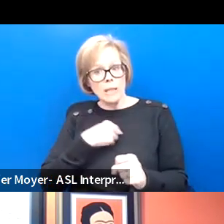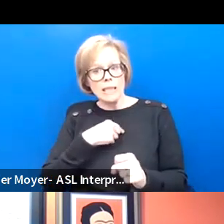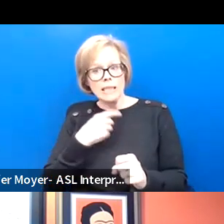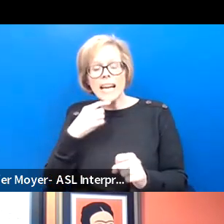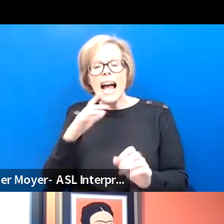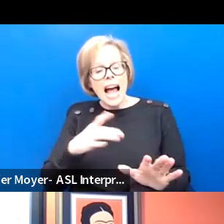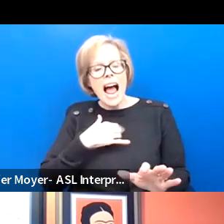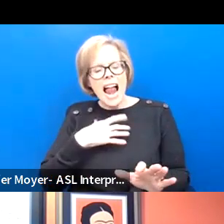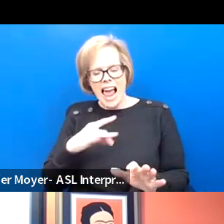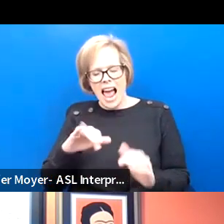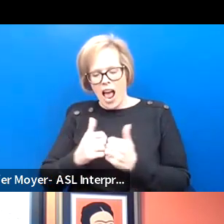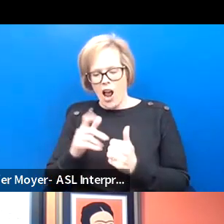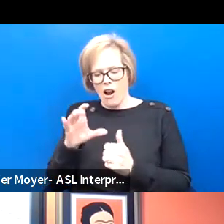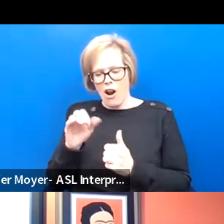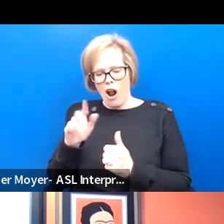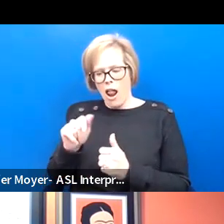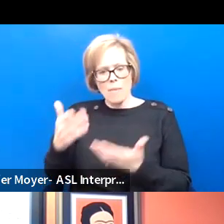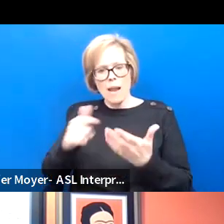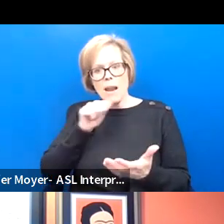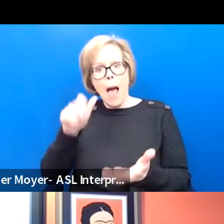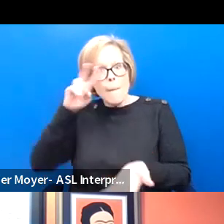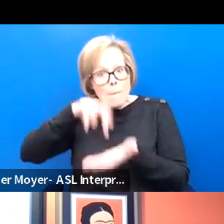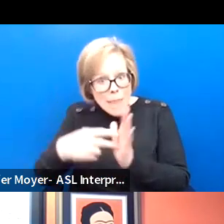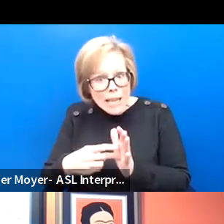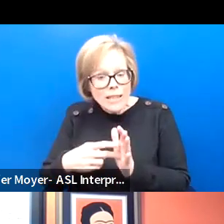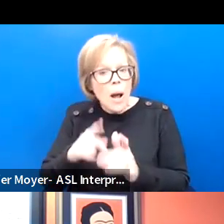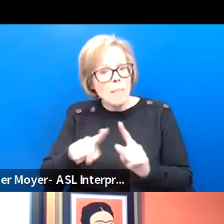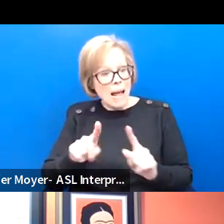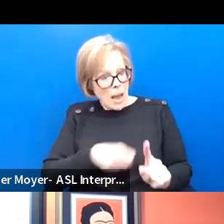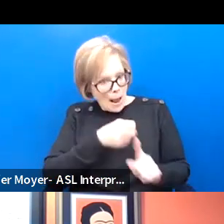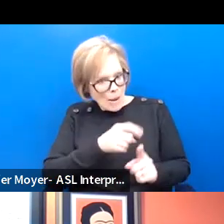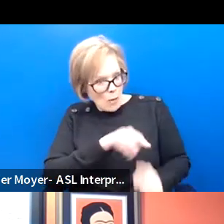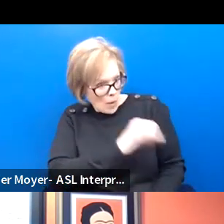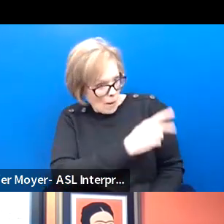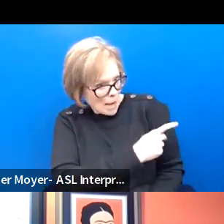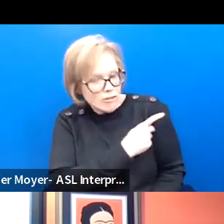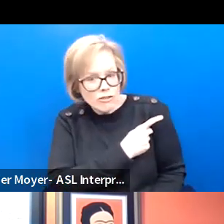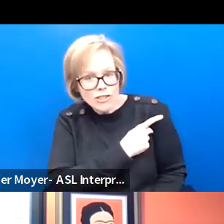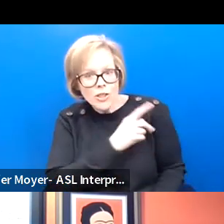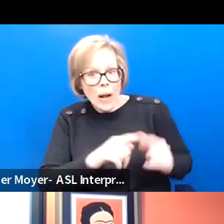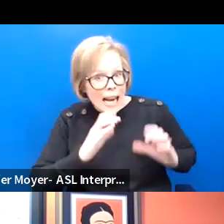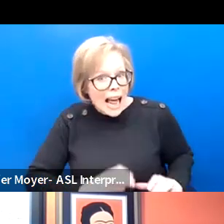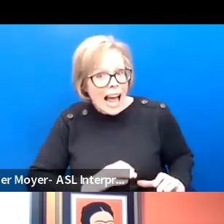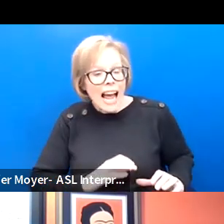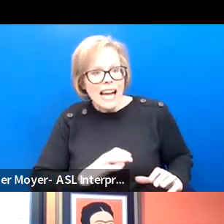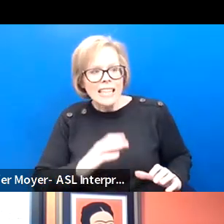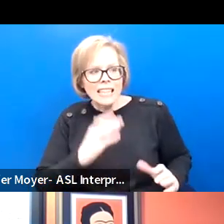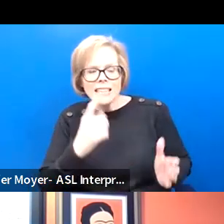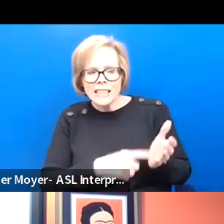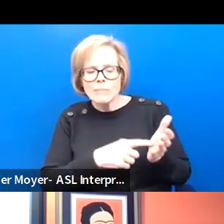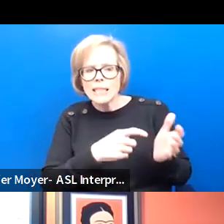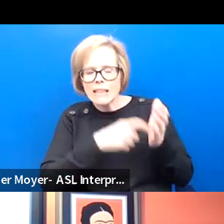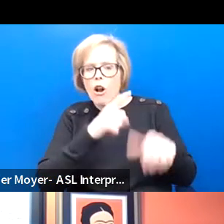I like how Carla said, like, you might not have meant to do it, but the impact to the client or to the patient or to the person, sometimes it takes longer to